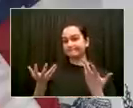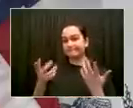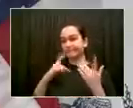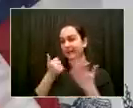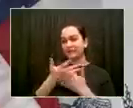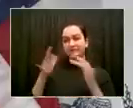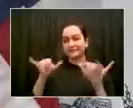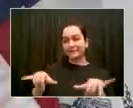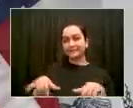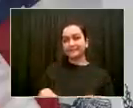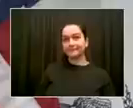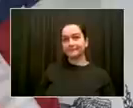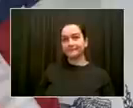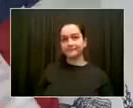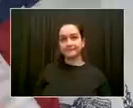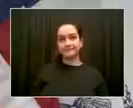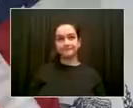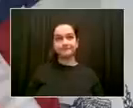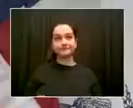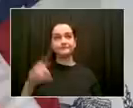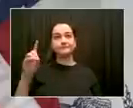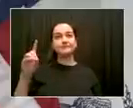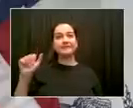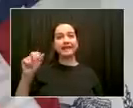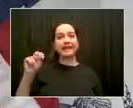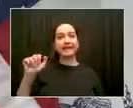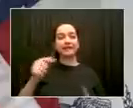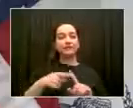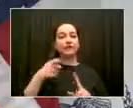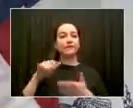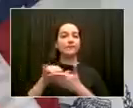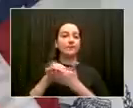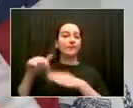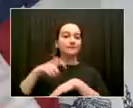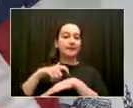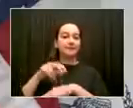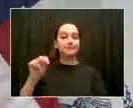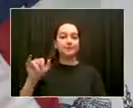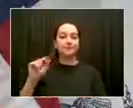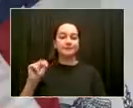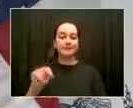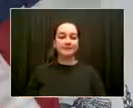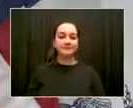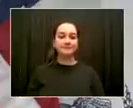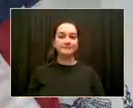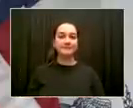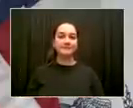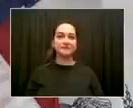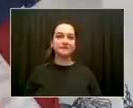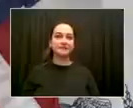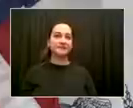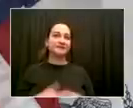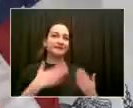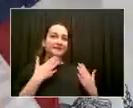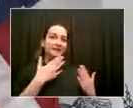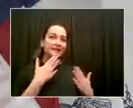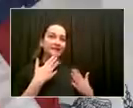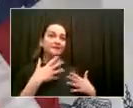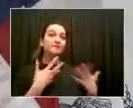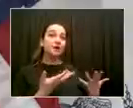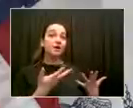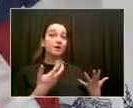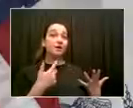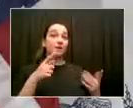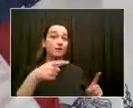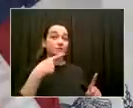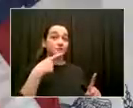Mayor, I was wondering, you've talked a lot about the governor being a bully, and I was wondering if